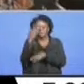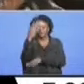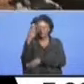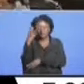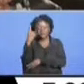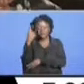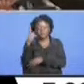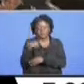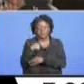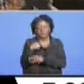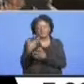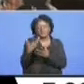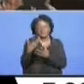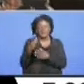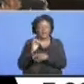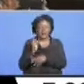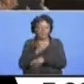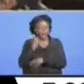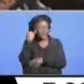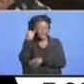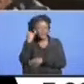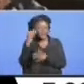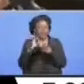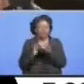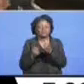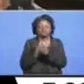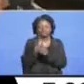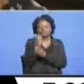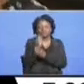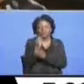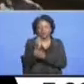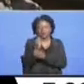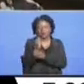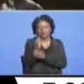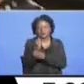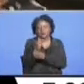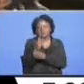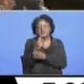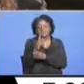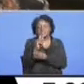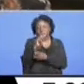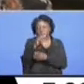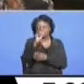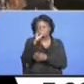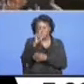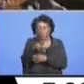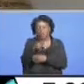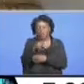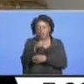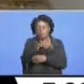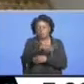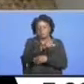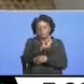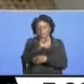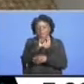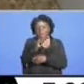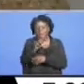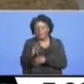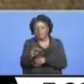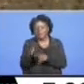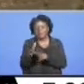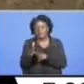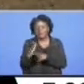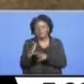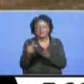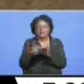well, this is our idea of what straw is, and I kind of like replaced what straw was in the story of the Three Little Pigs. And Averia says